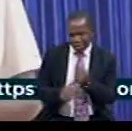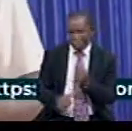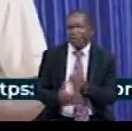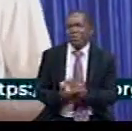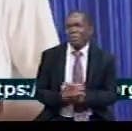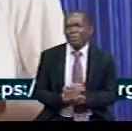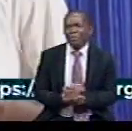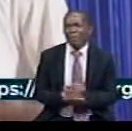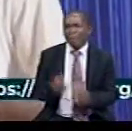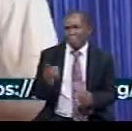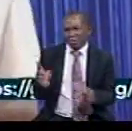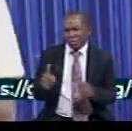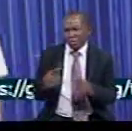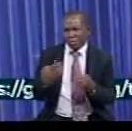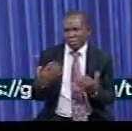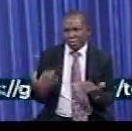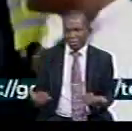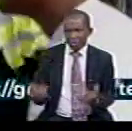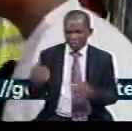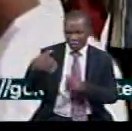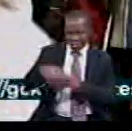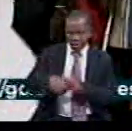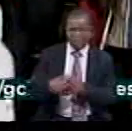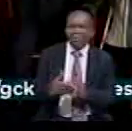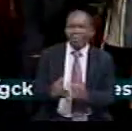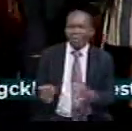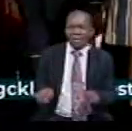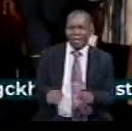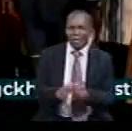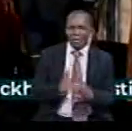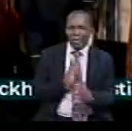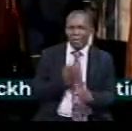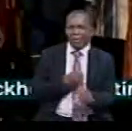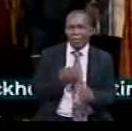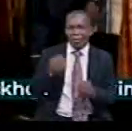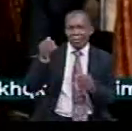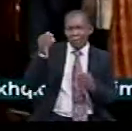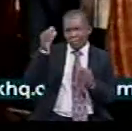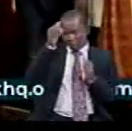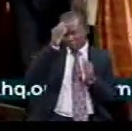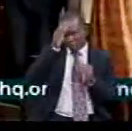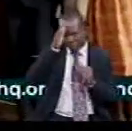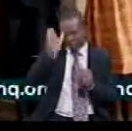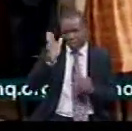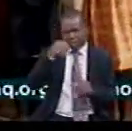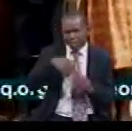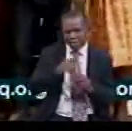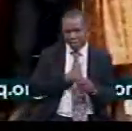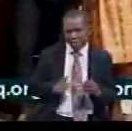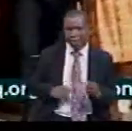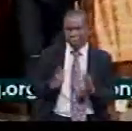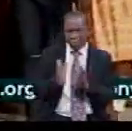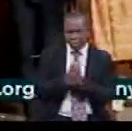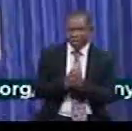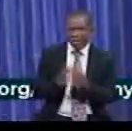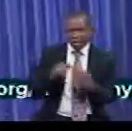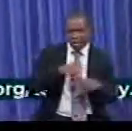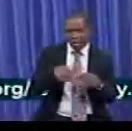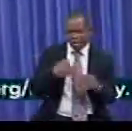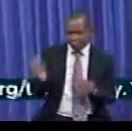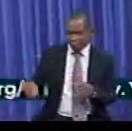yesterday, after our father and the Lord prayed, today I went to toilet, I didn't see blood, I didn't